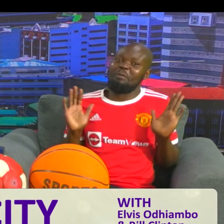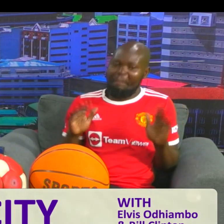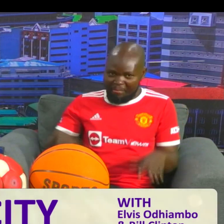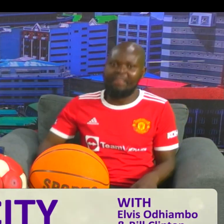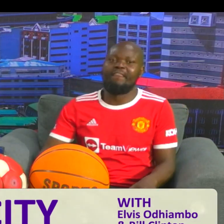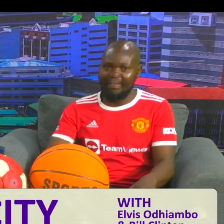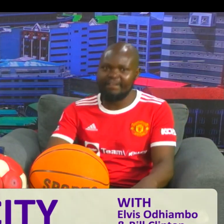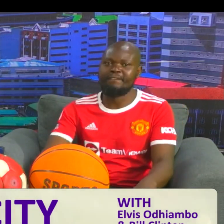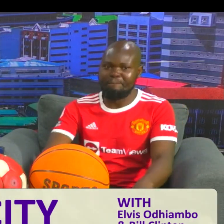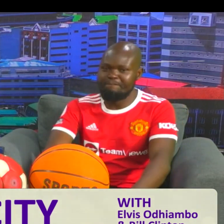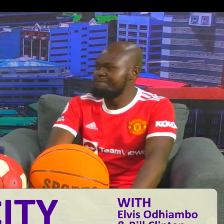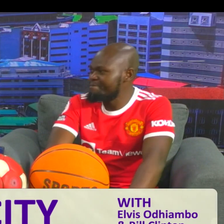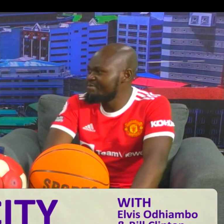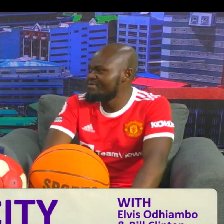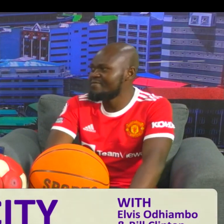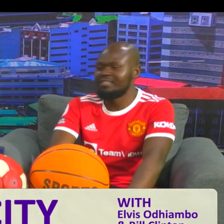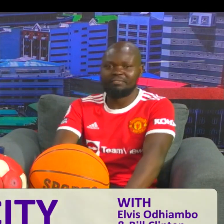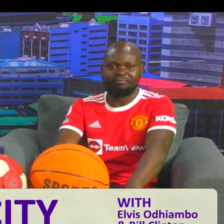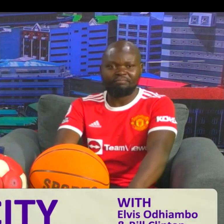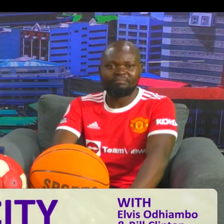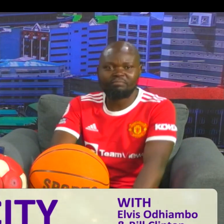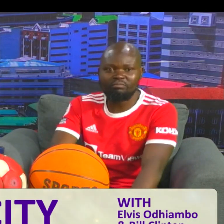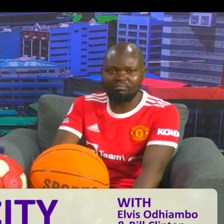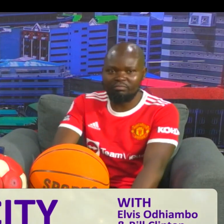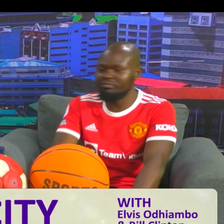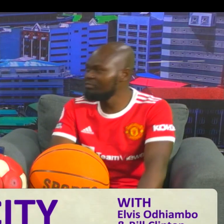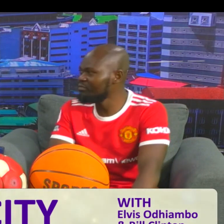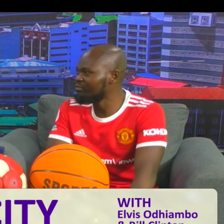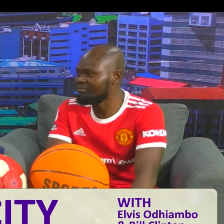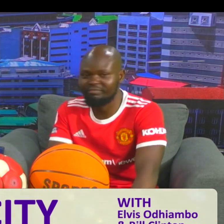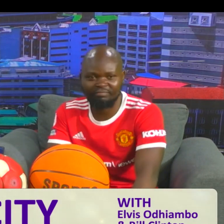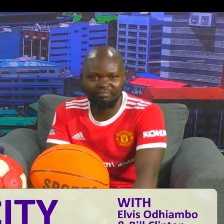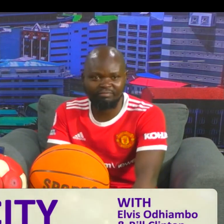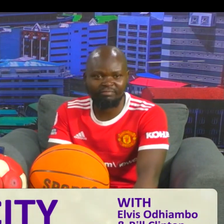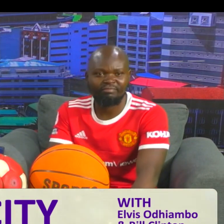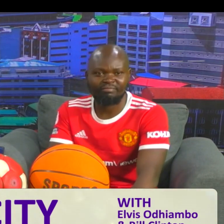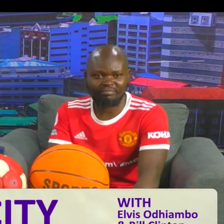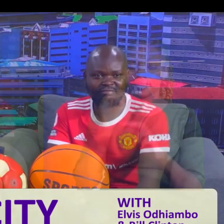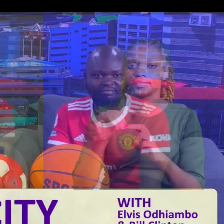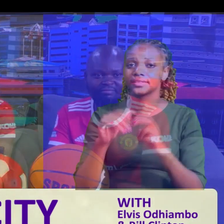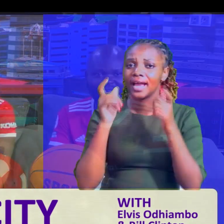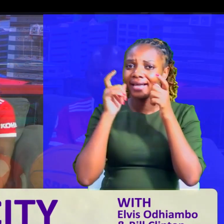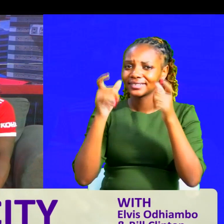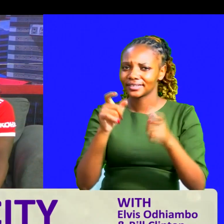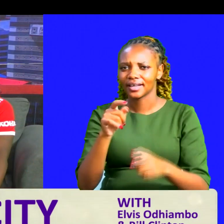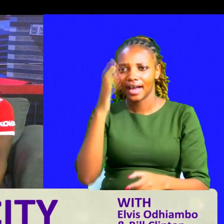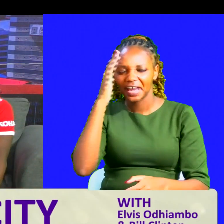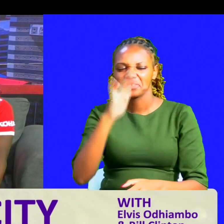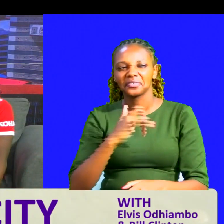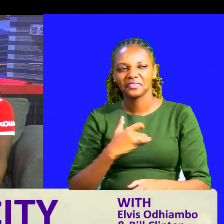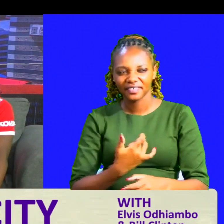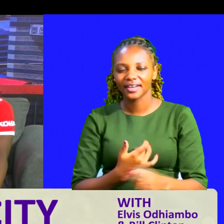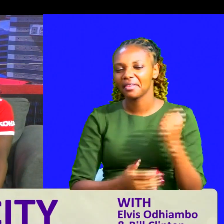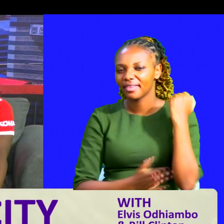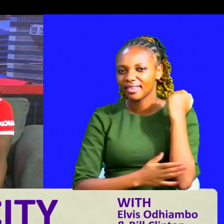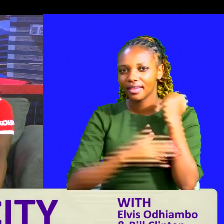and see Yes. if this will help Tusker Right. improve their squad or not. Definitely reinforcements are going on. Tusker wako na machungu, they